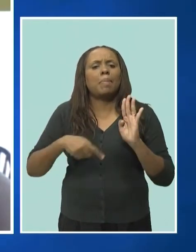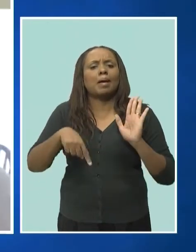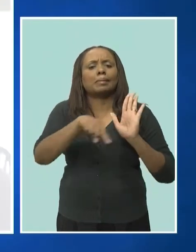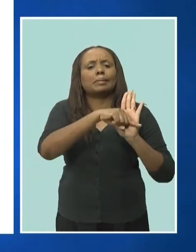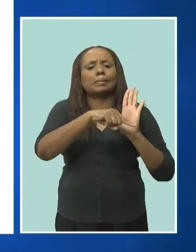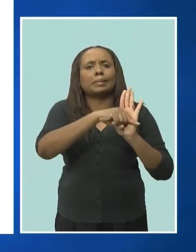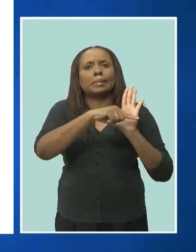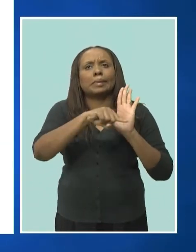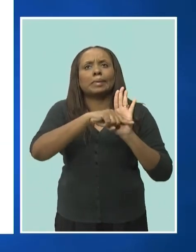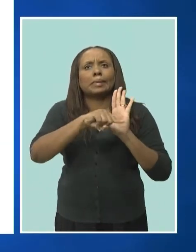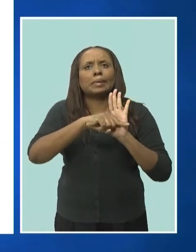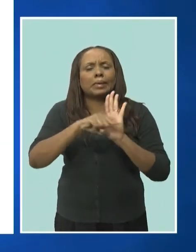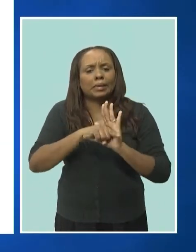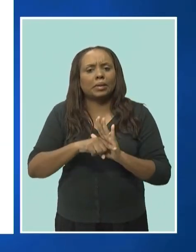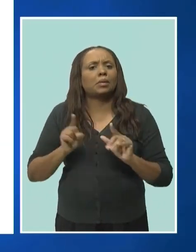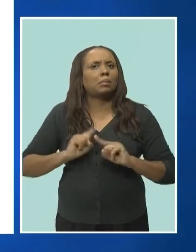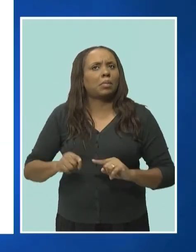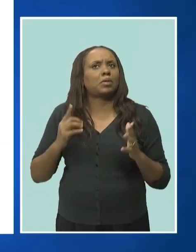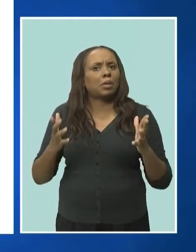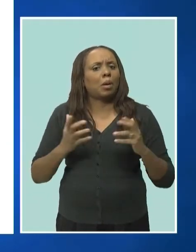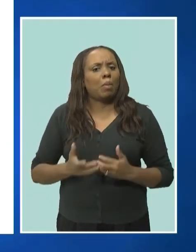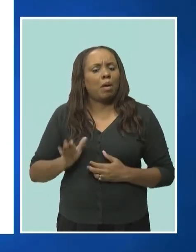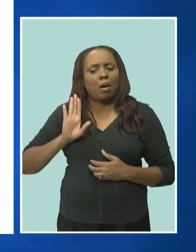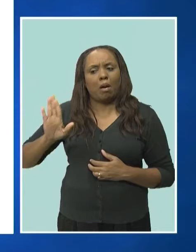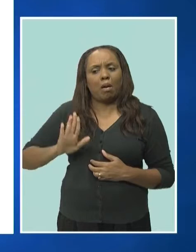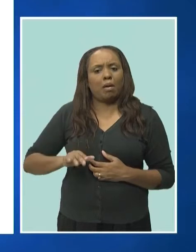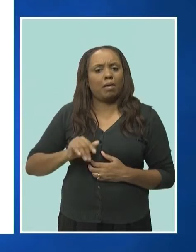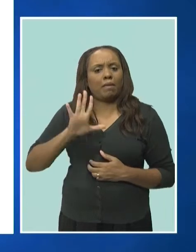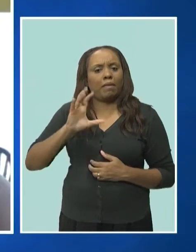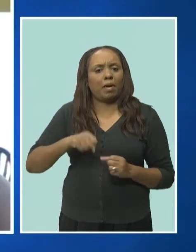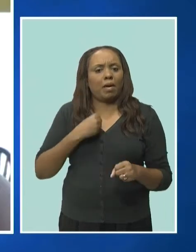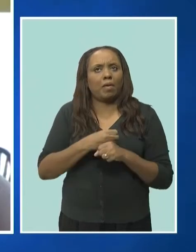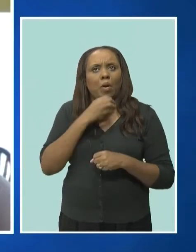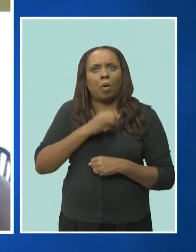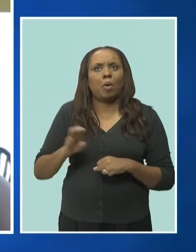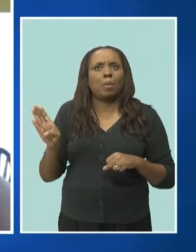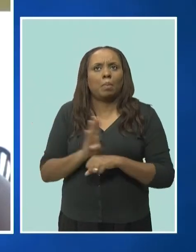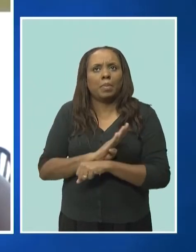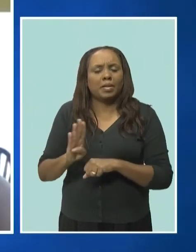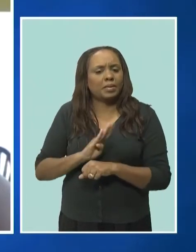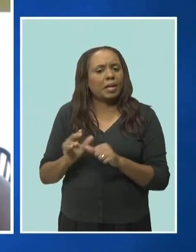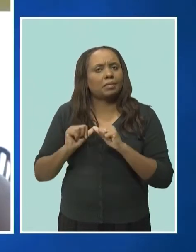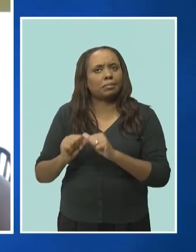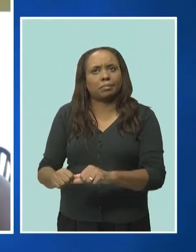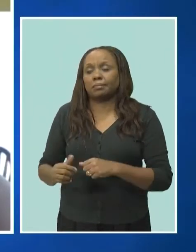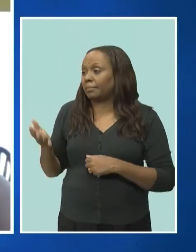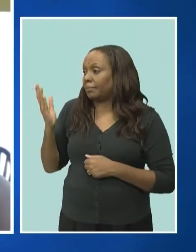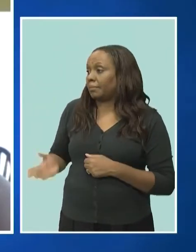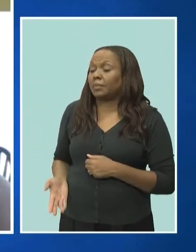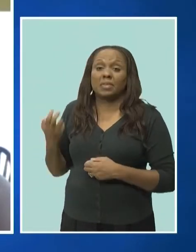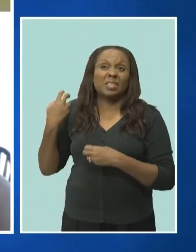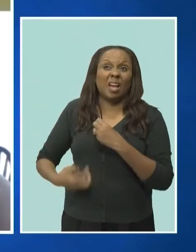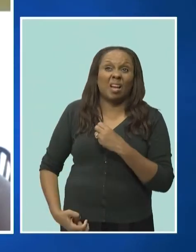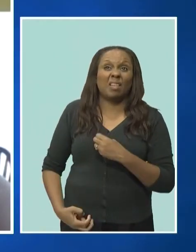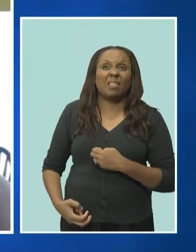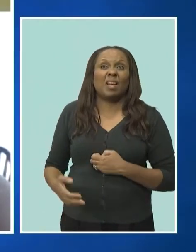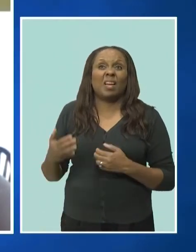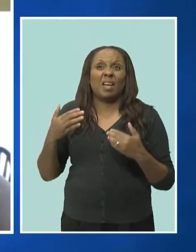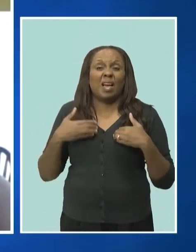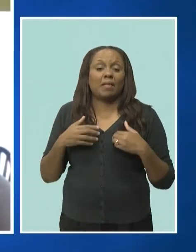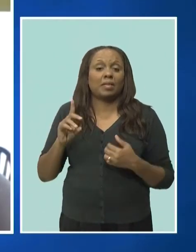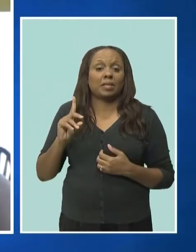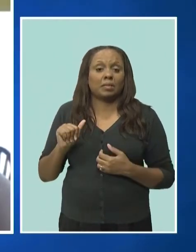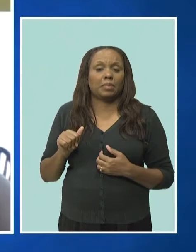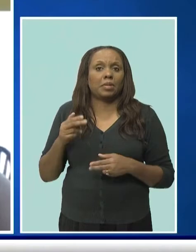keep her 5-year-old business, Mahogany Treats, afloat. It's been really hard because I have a disability called joints